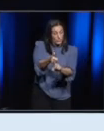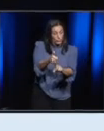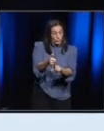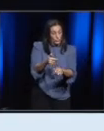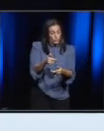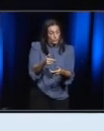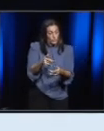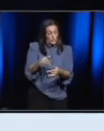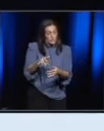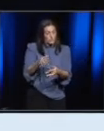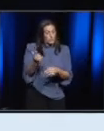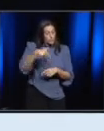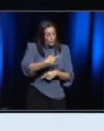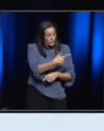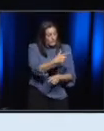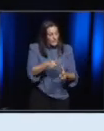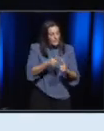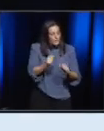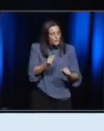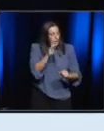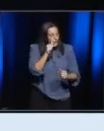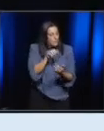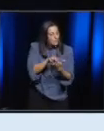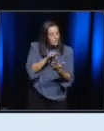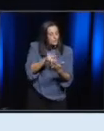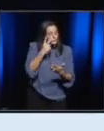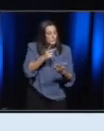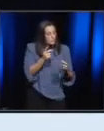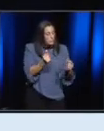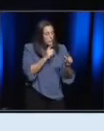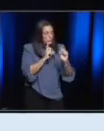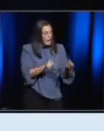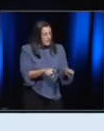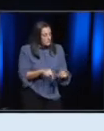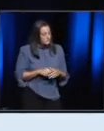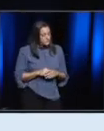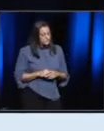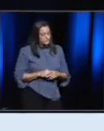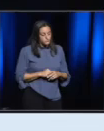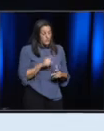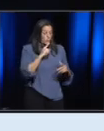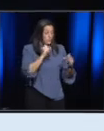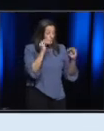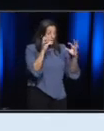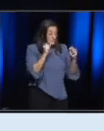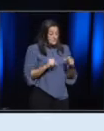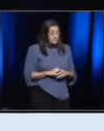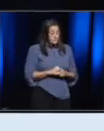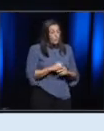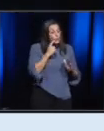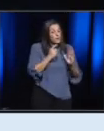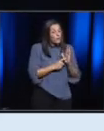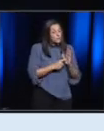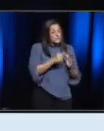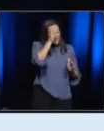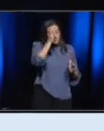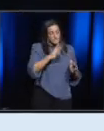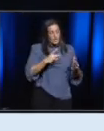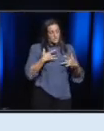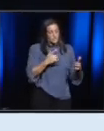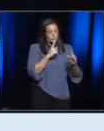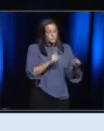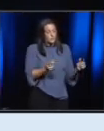speaker, and you can see the dolphin's instantaneous reaction. Amazing. And we found that males respond more strongly to